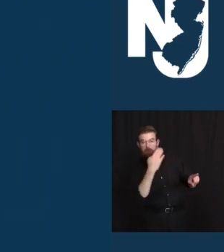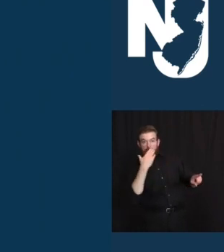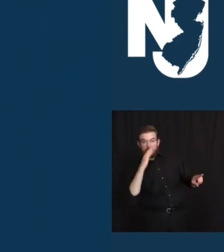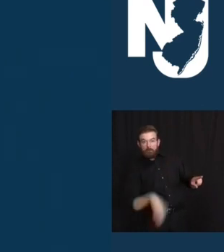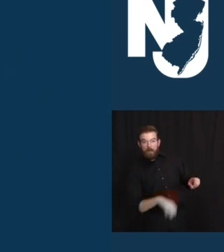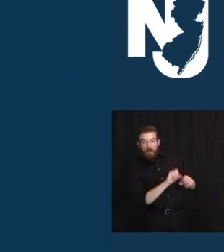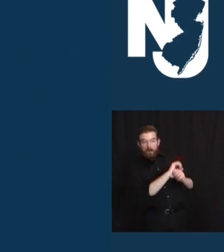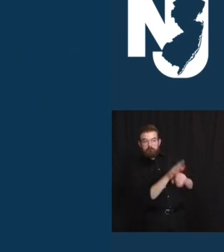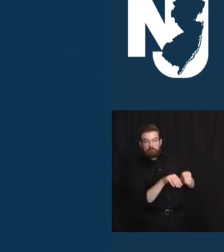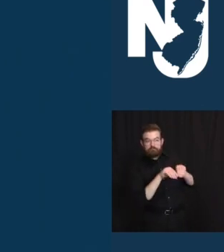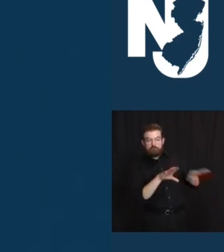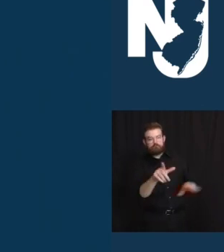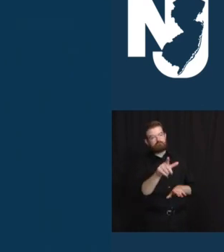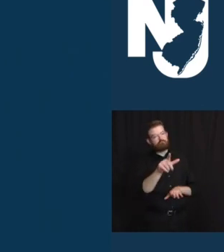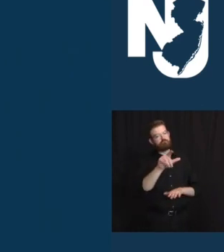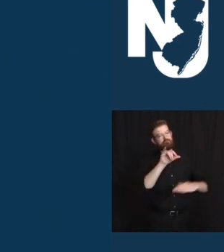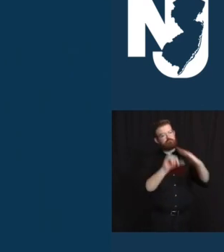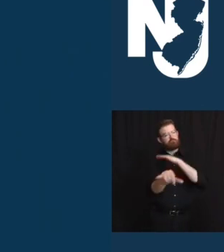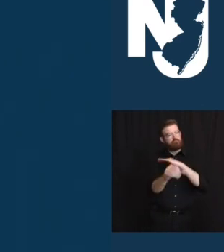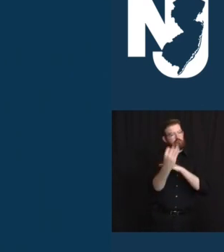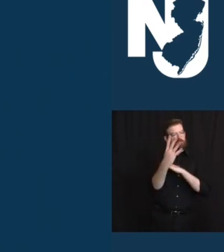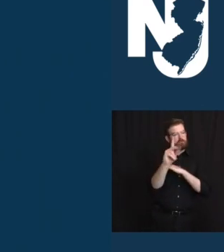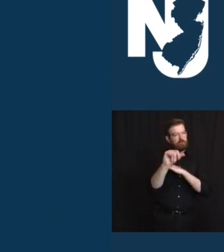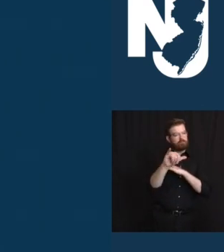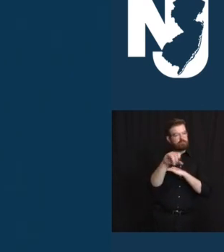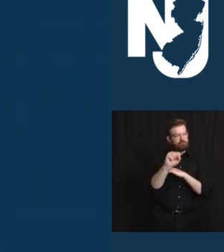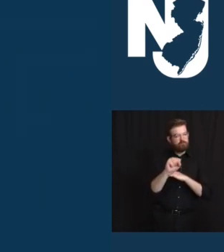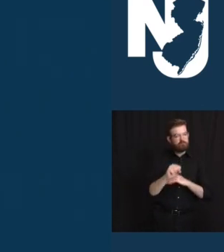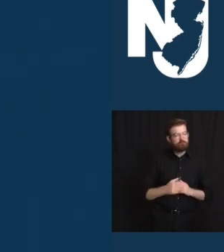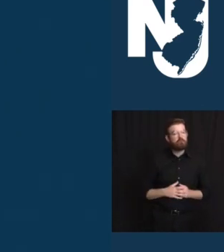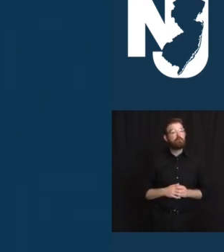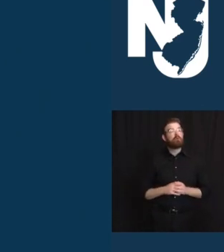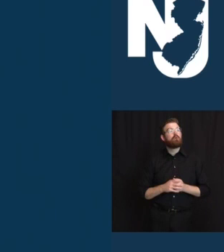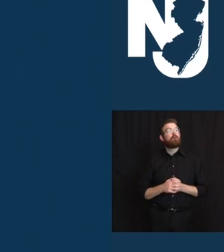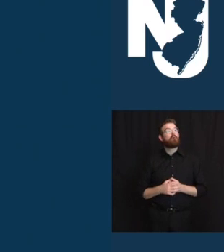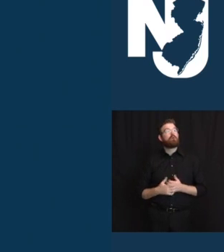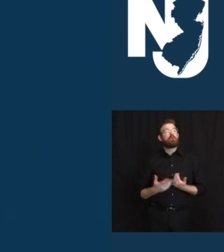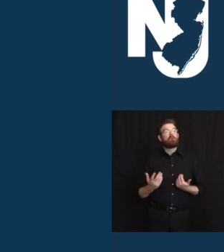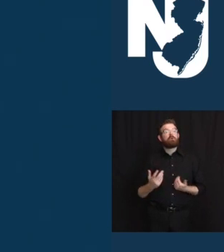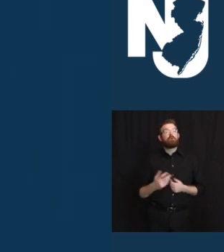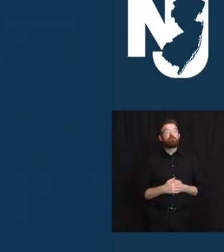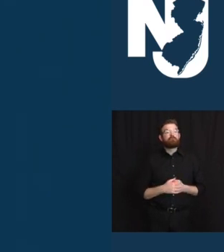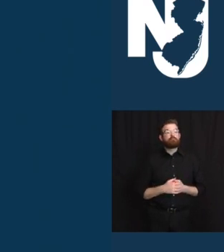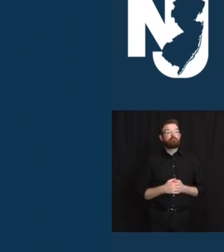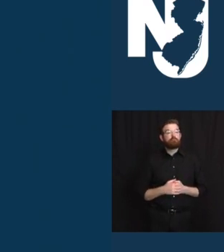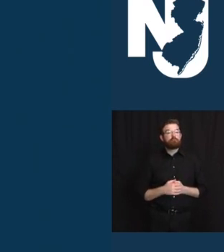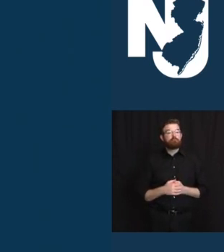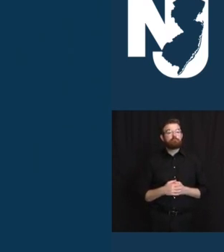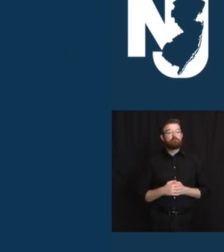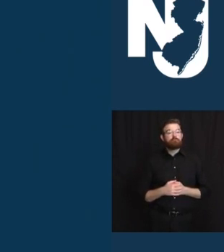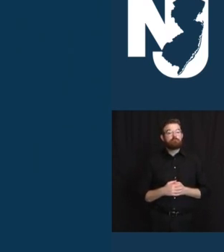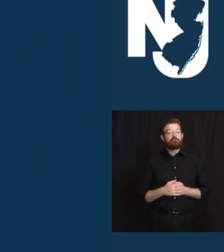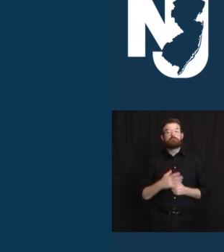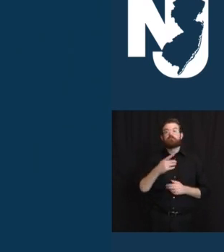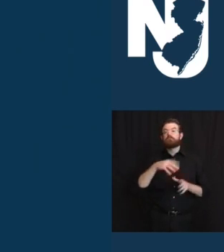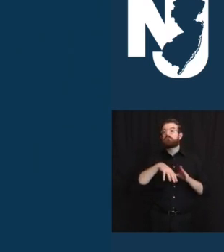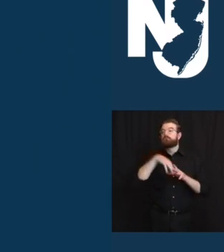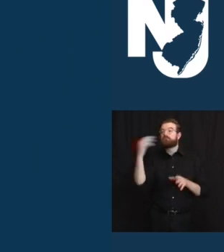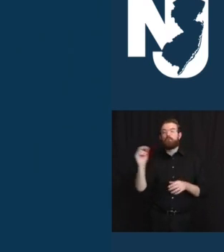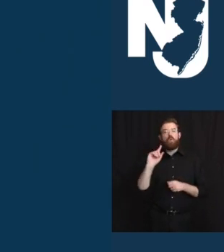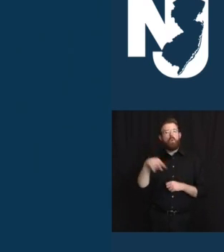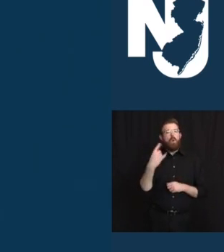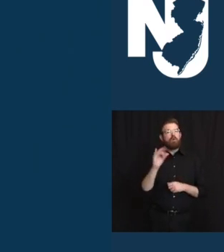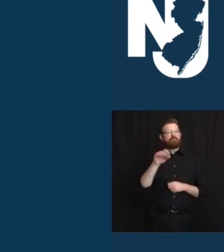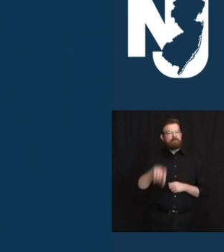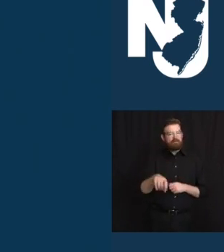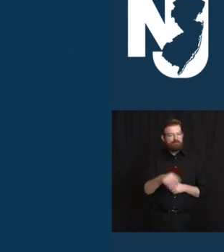items. It is vital that individuals traveling from heavily impacted states cooperate so we can avoid creating